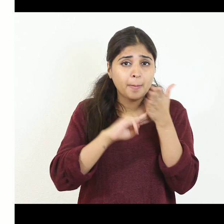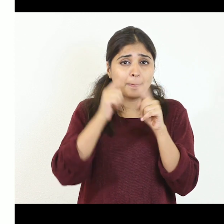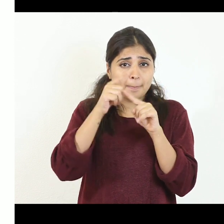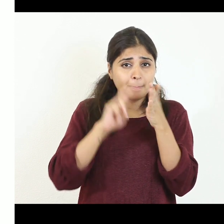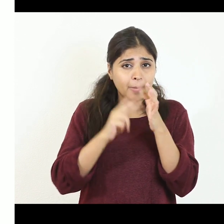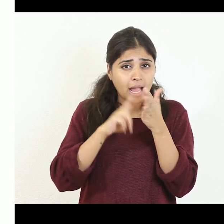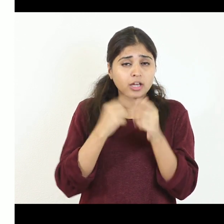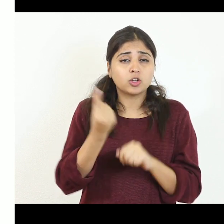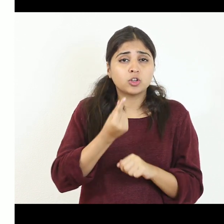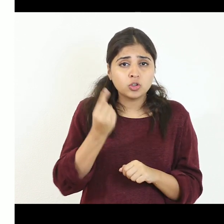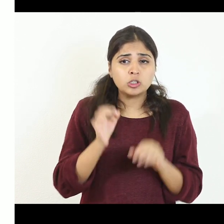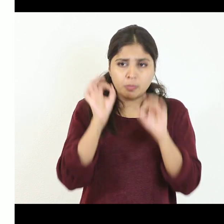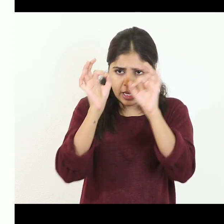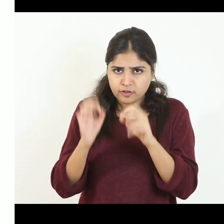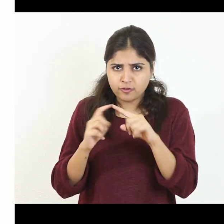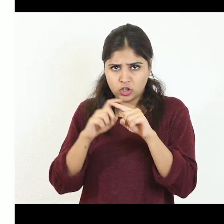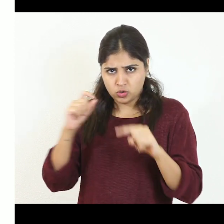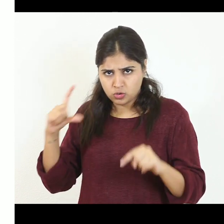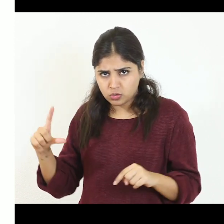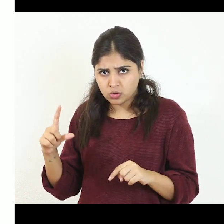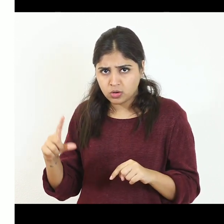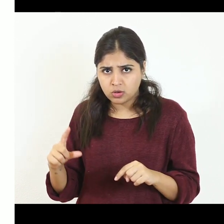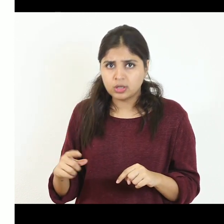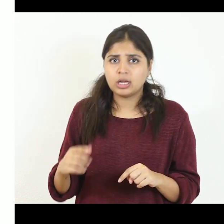relationships in large data sets.